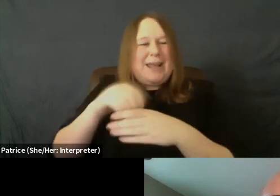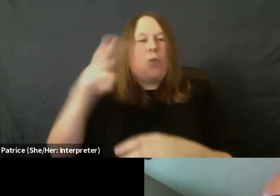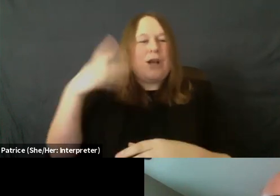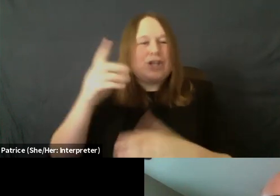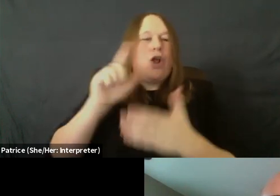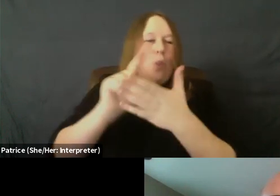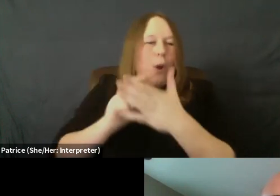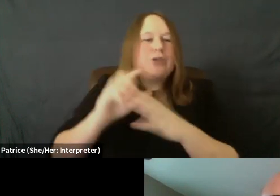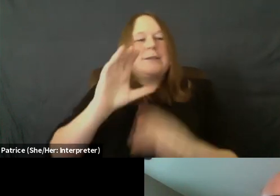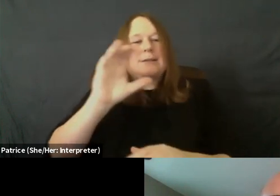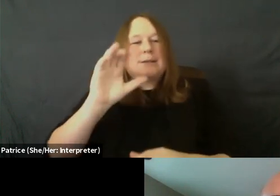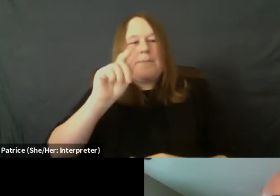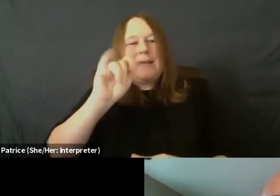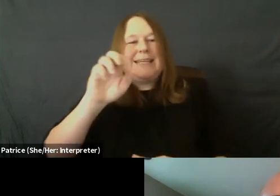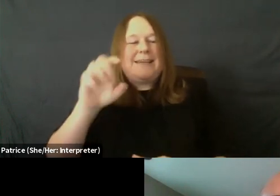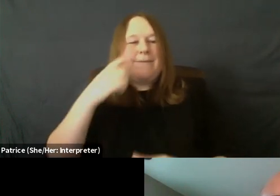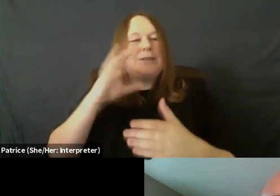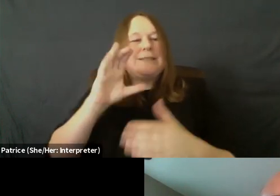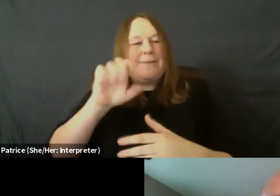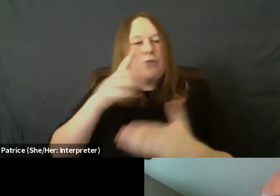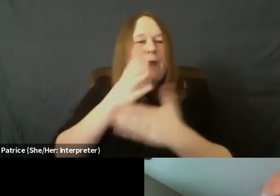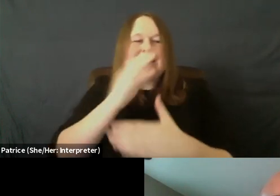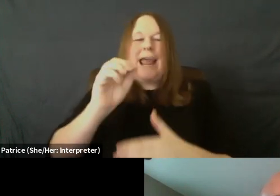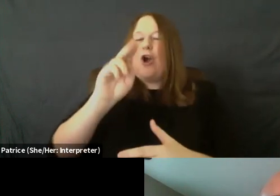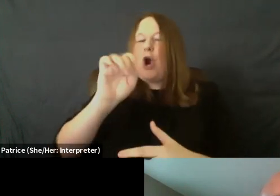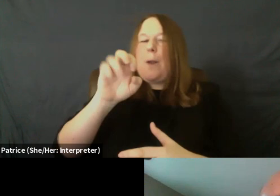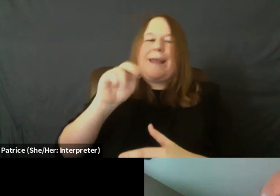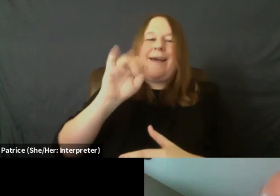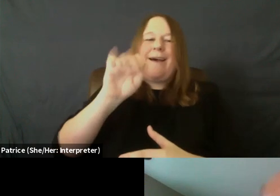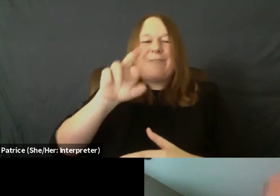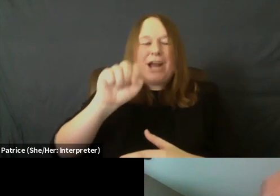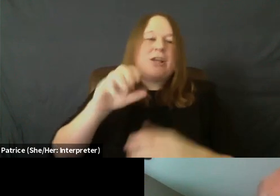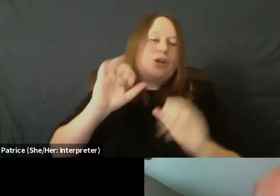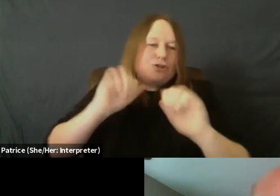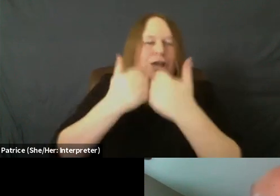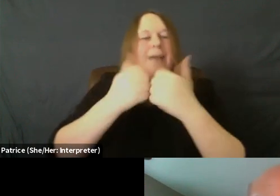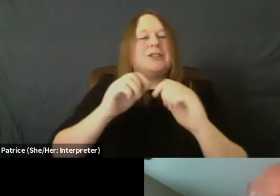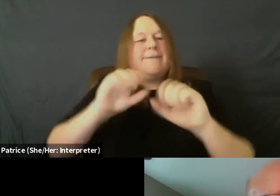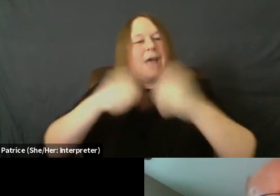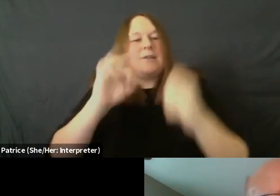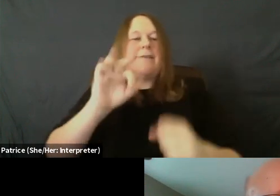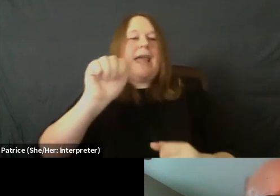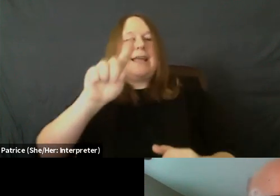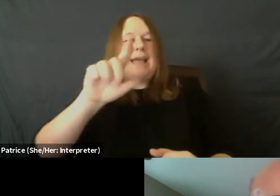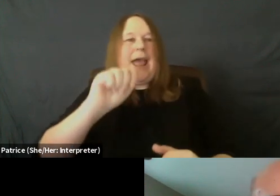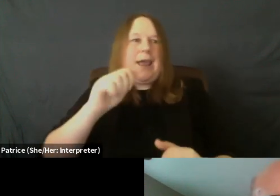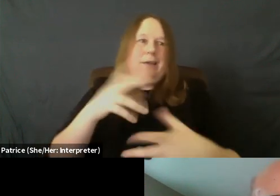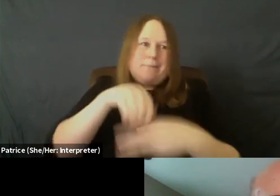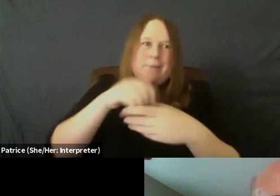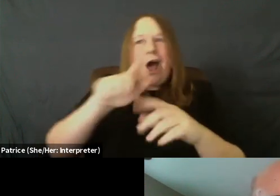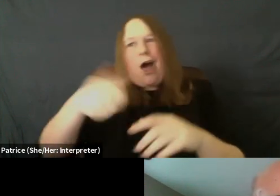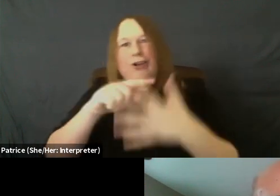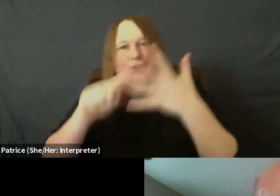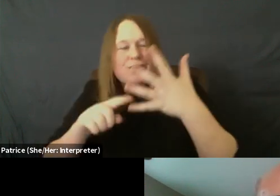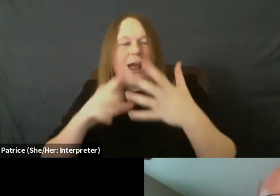Lawyers Committee for Civil Rights and Urban Affairs, challenging violations of the ADA, among other violations. And